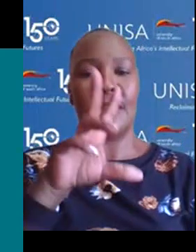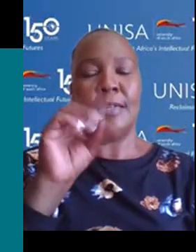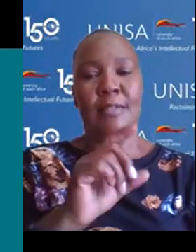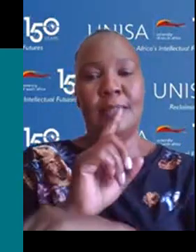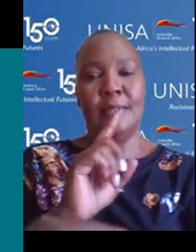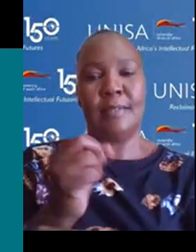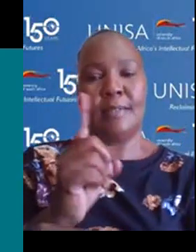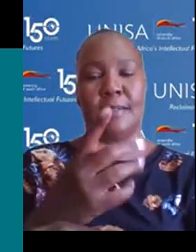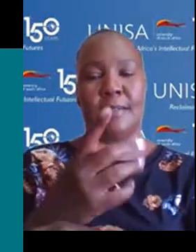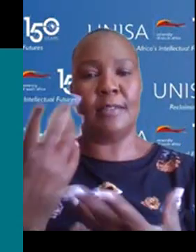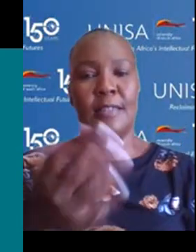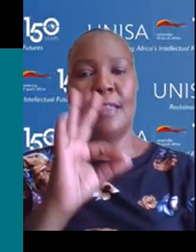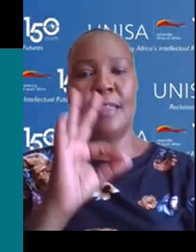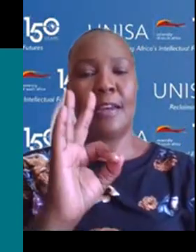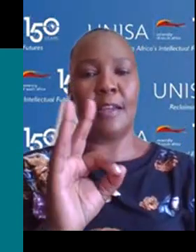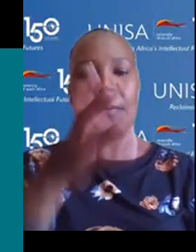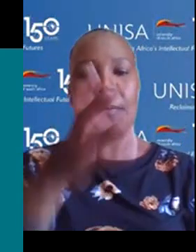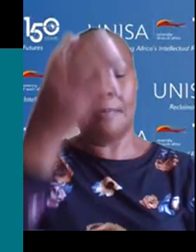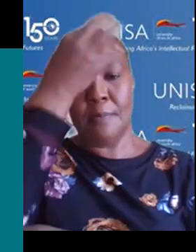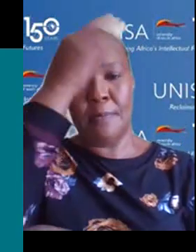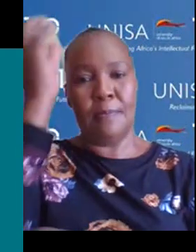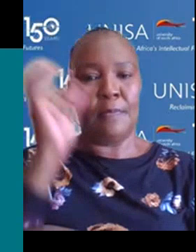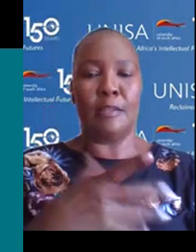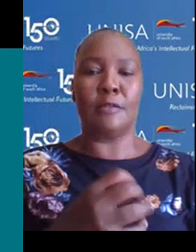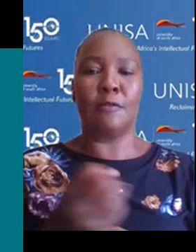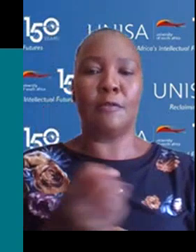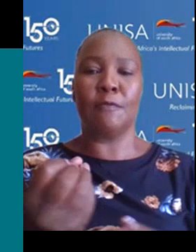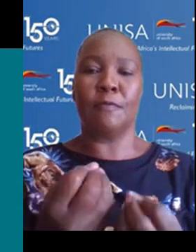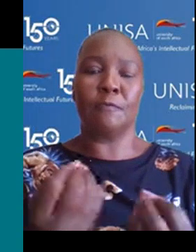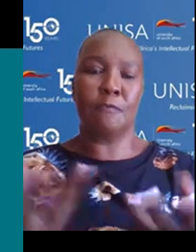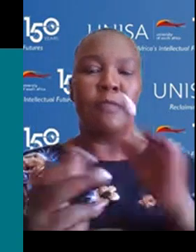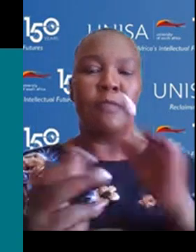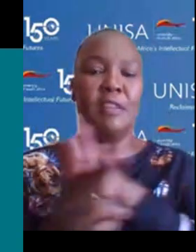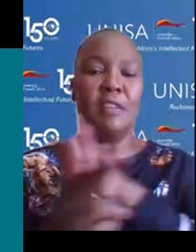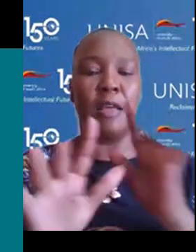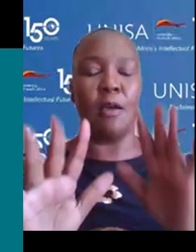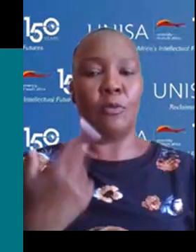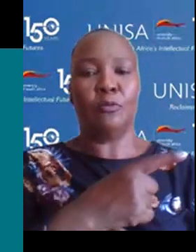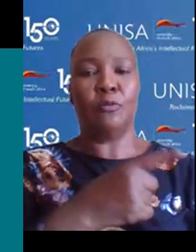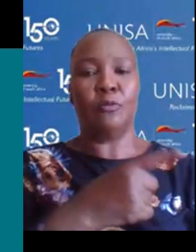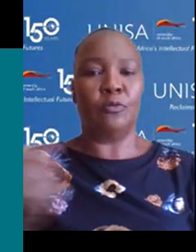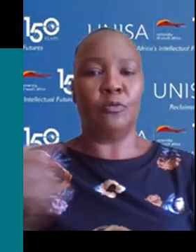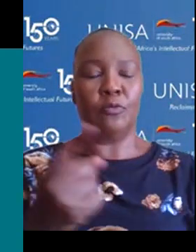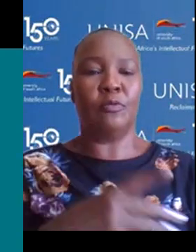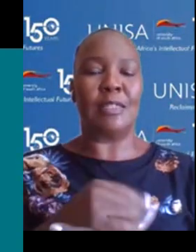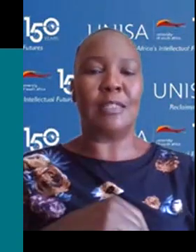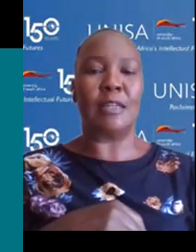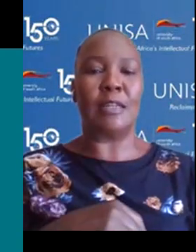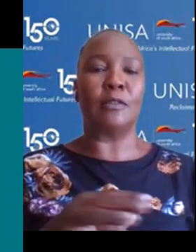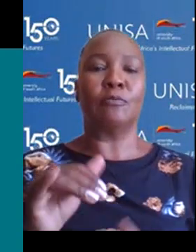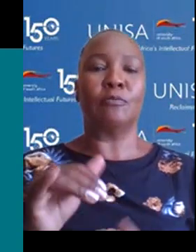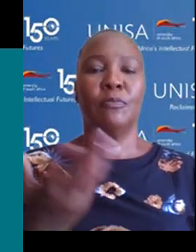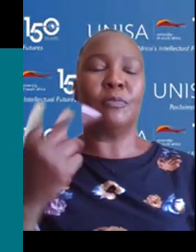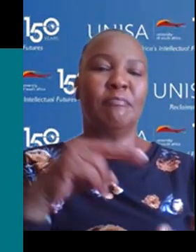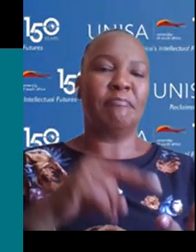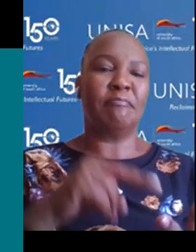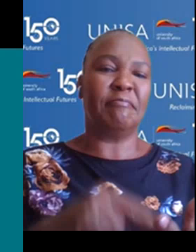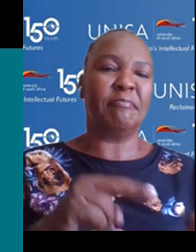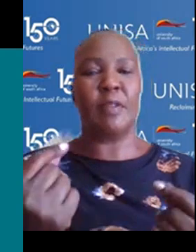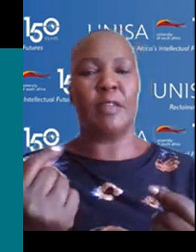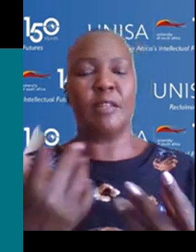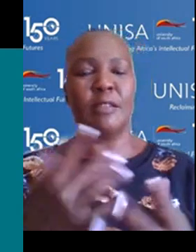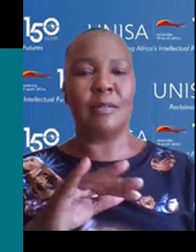basically 3 minutes. We've been through quite a few videos. I want you guys to just have a bit of a stretch your legs, think about what we've